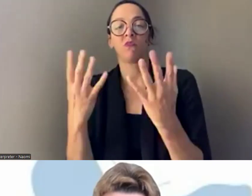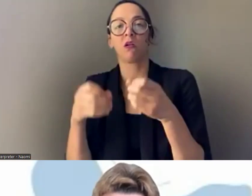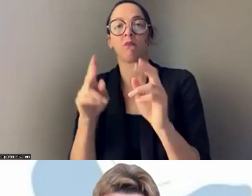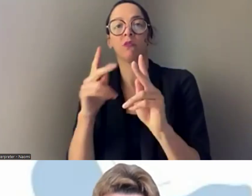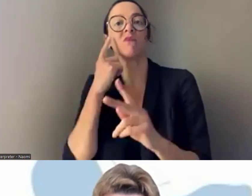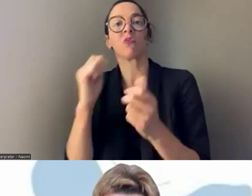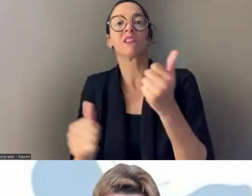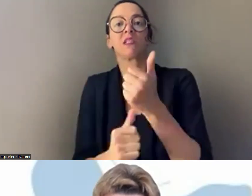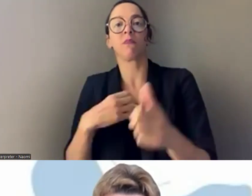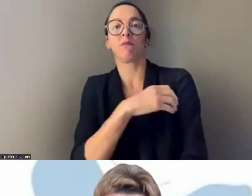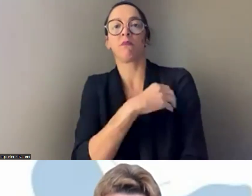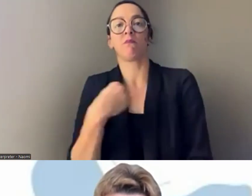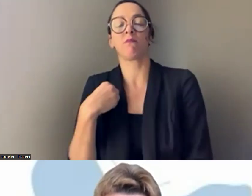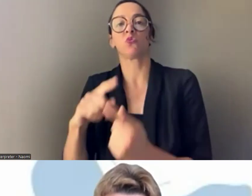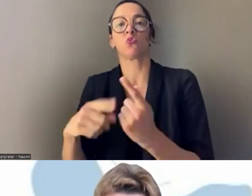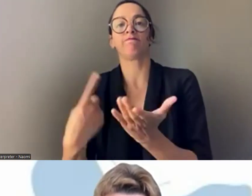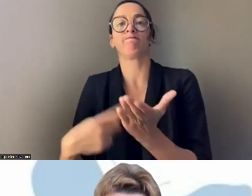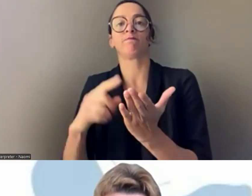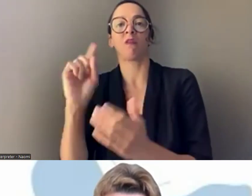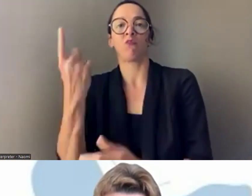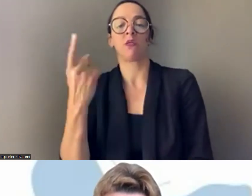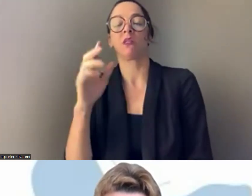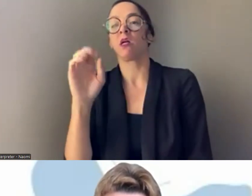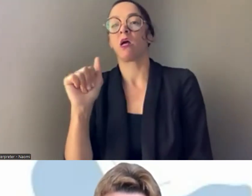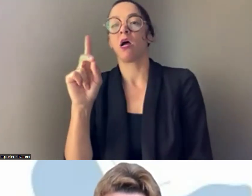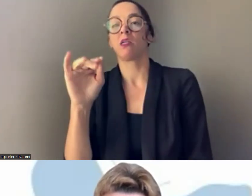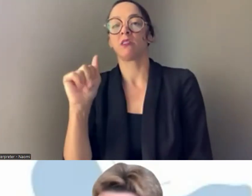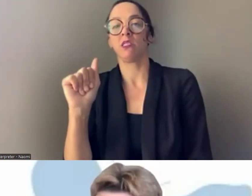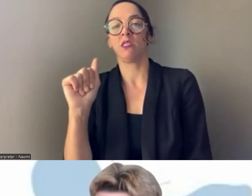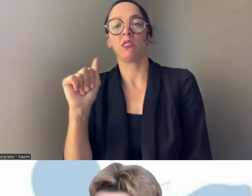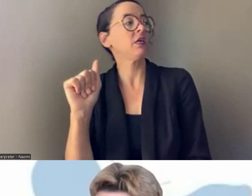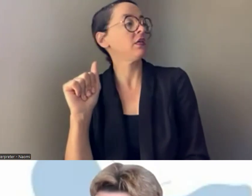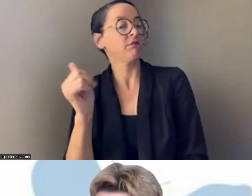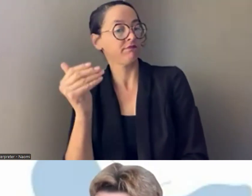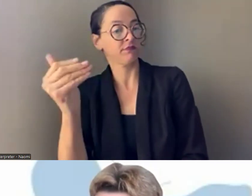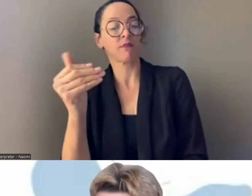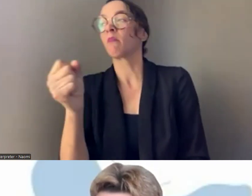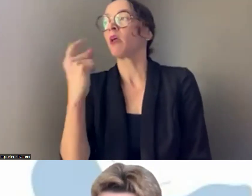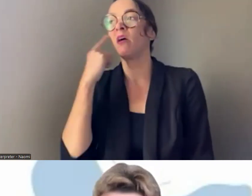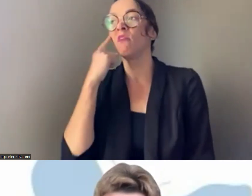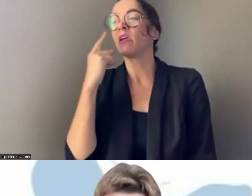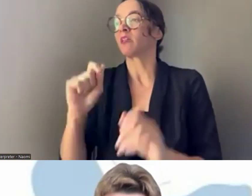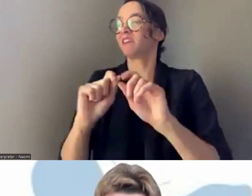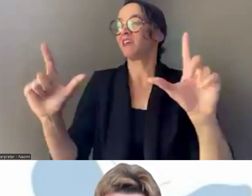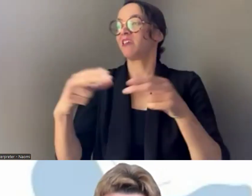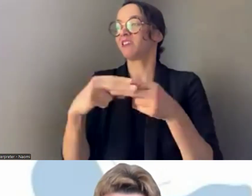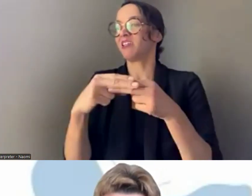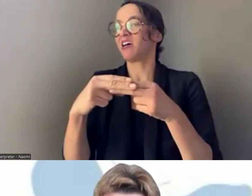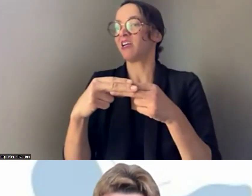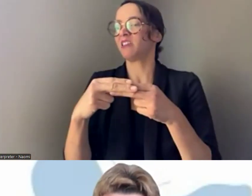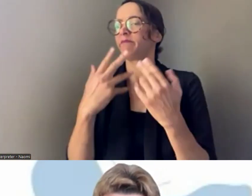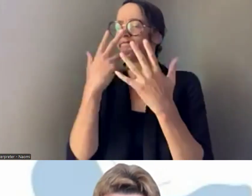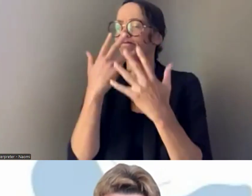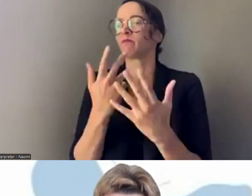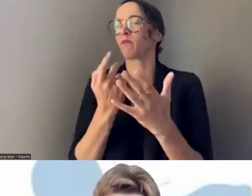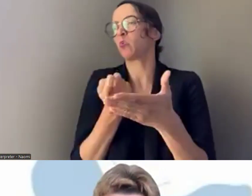Adina, go ahead. Yeah, I think that there was a slide that was extremely unfortunately omitted from the